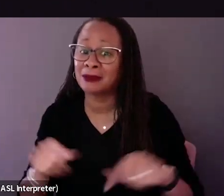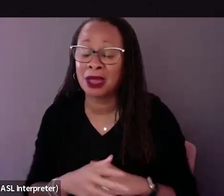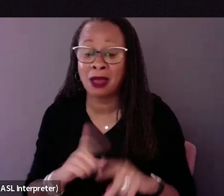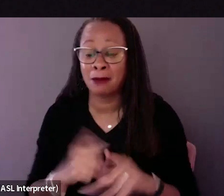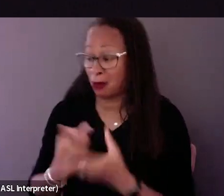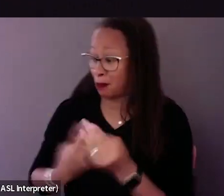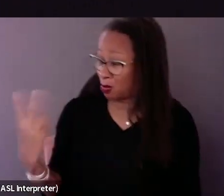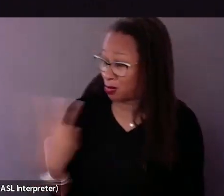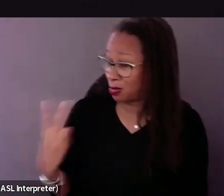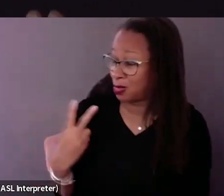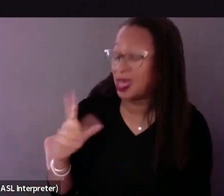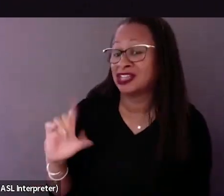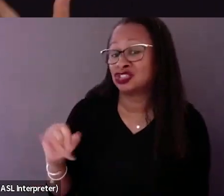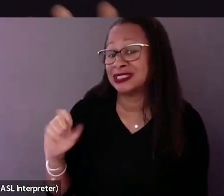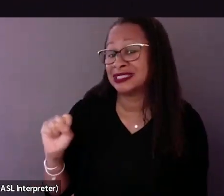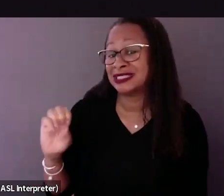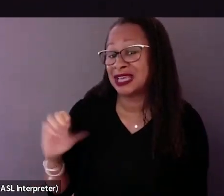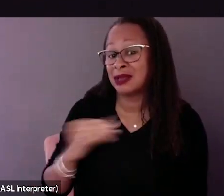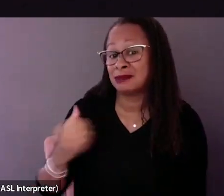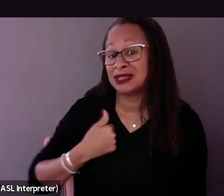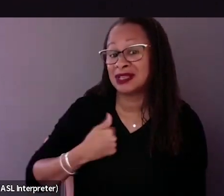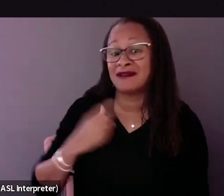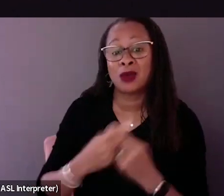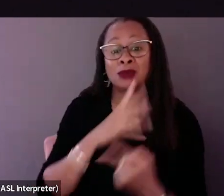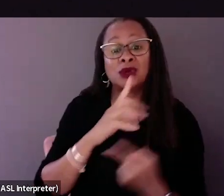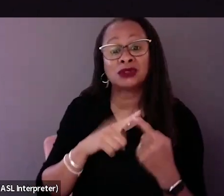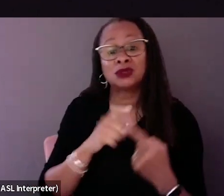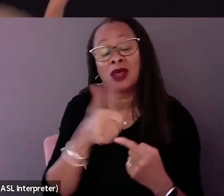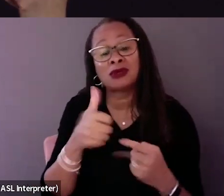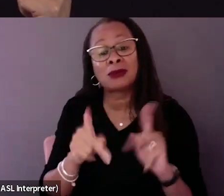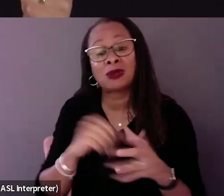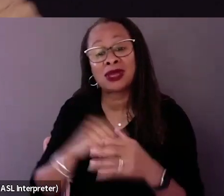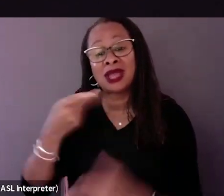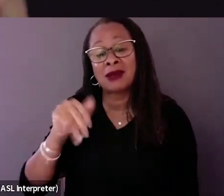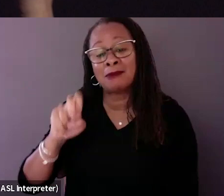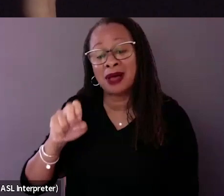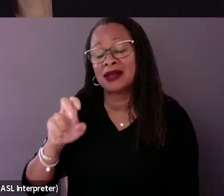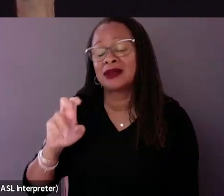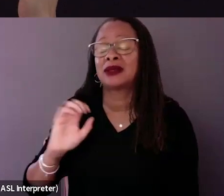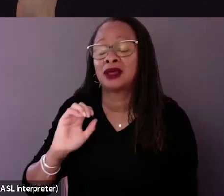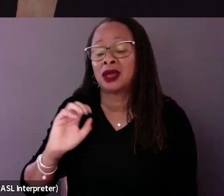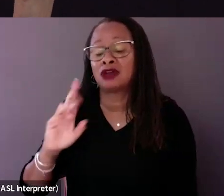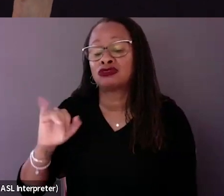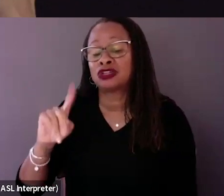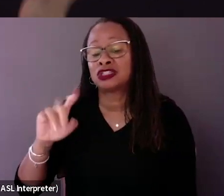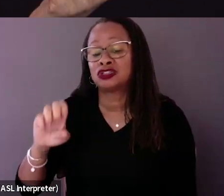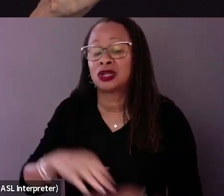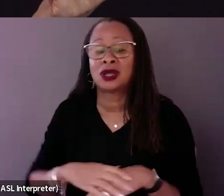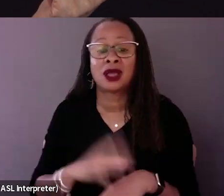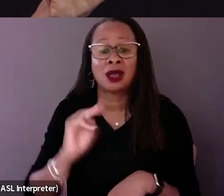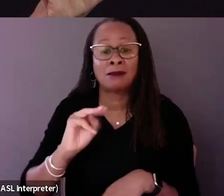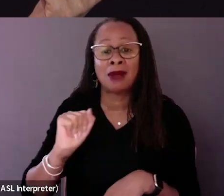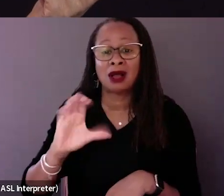us, I think especially when we were talking with people in Pine Ridge, like Macabre Black Elk, whose mother is in this, said to